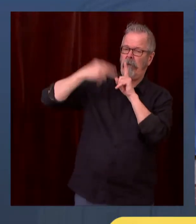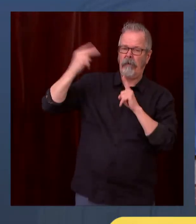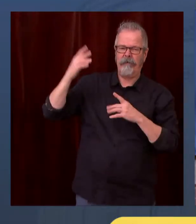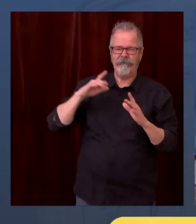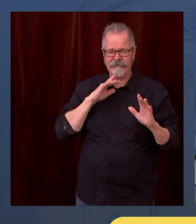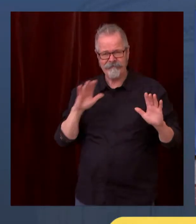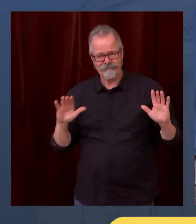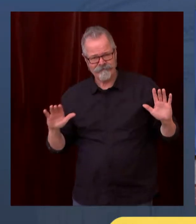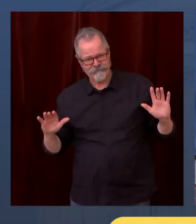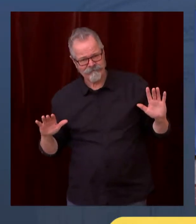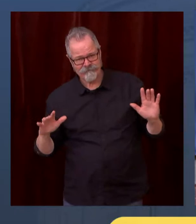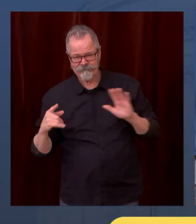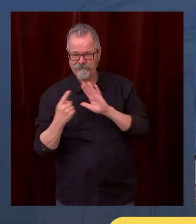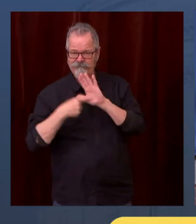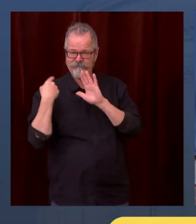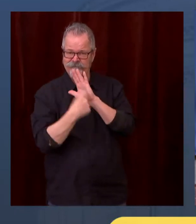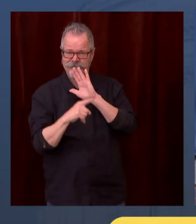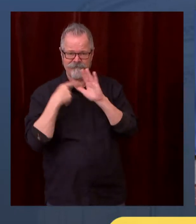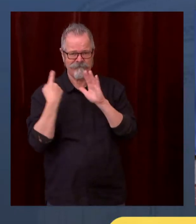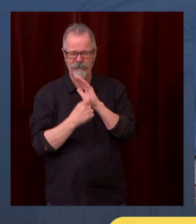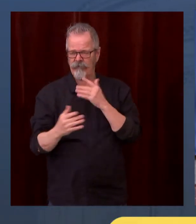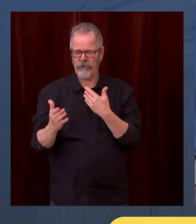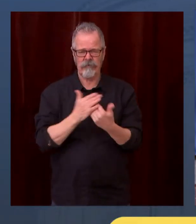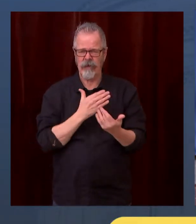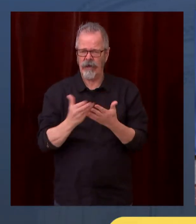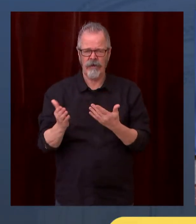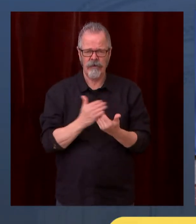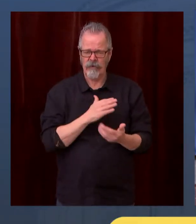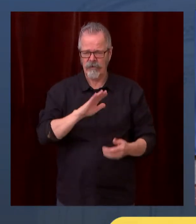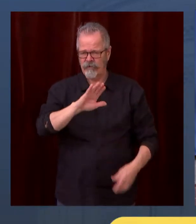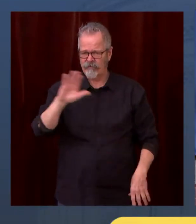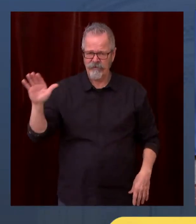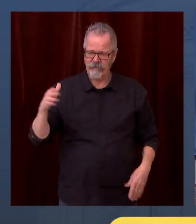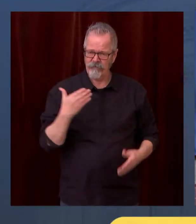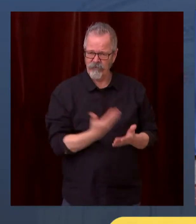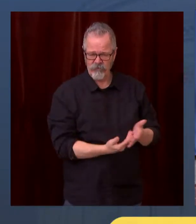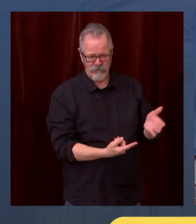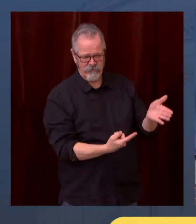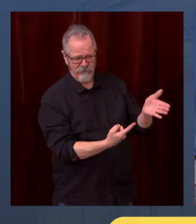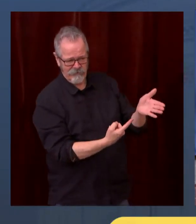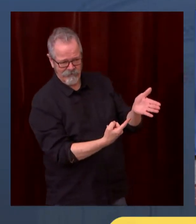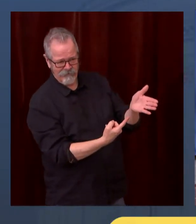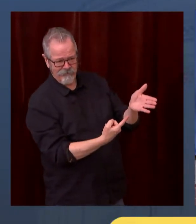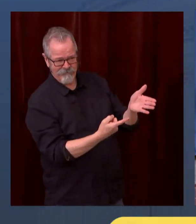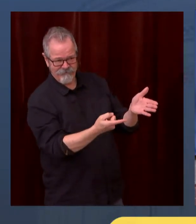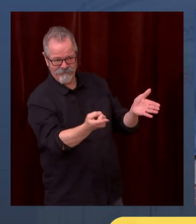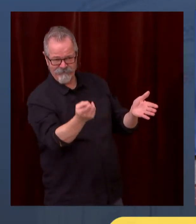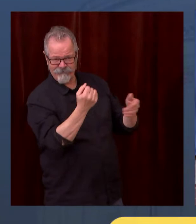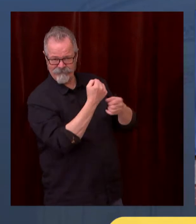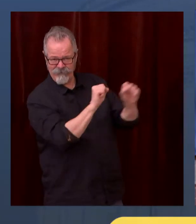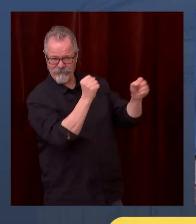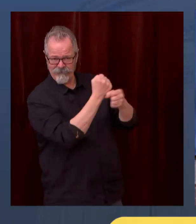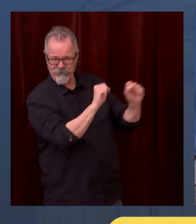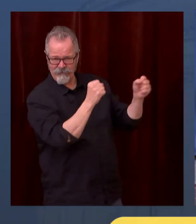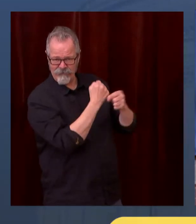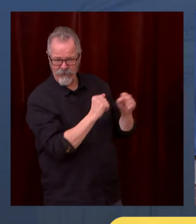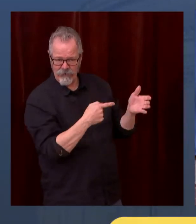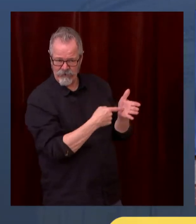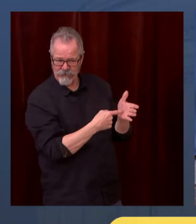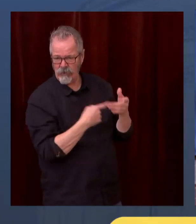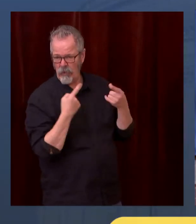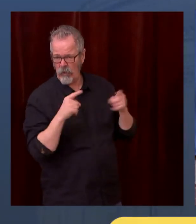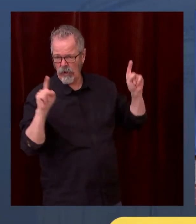they can use whatever adjective they want. But what we're doing is working. And I think that's maybe the ultimate thing we ought to take a look